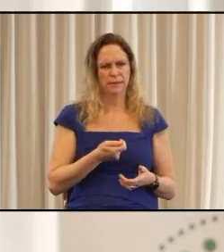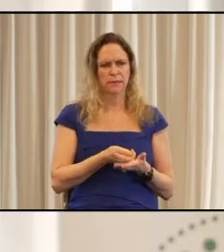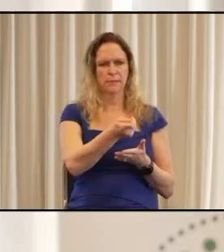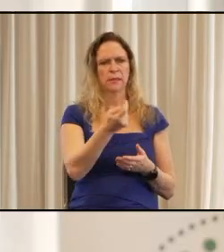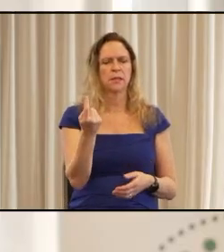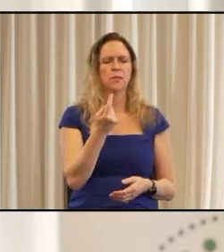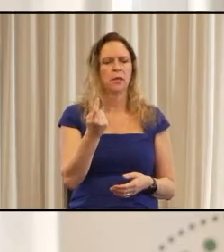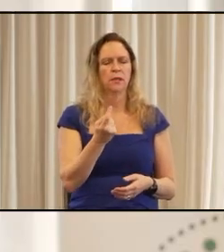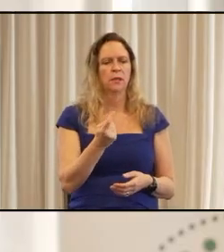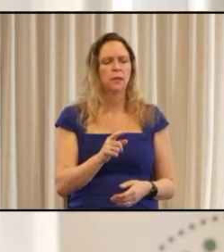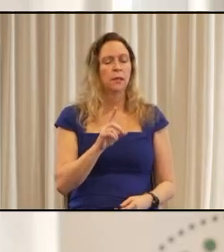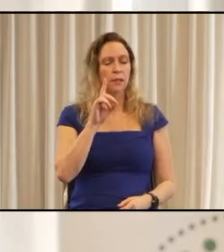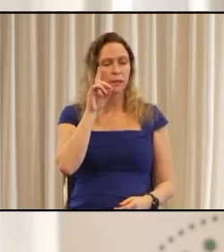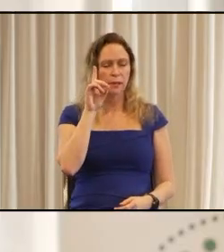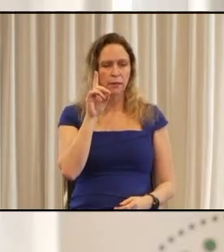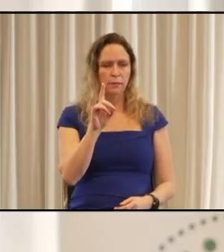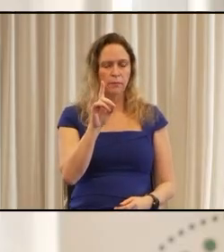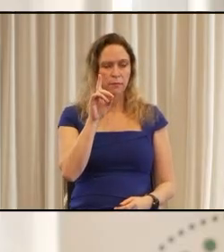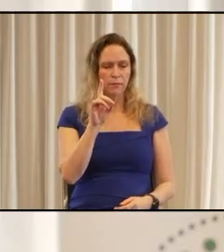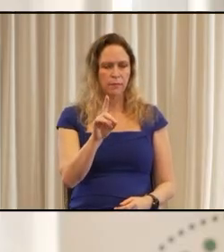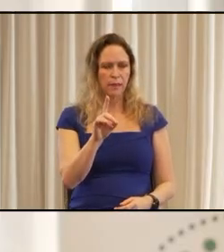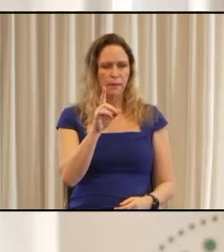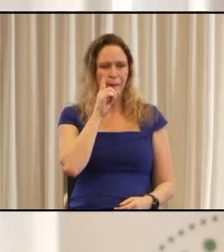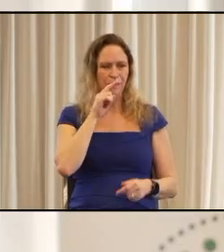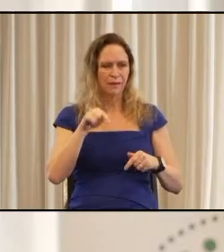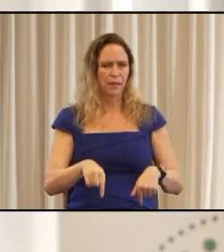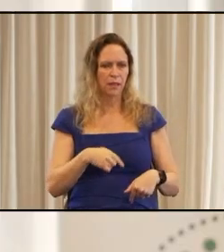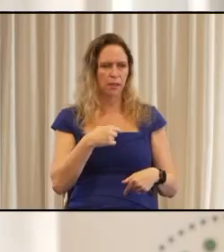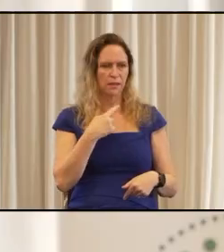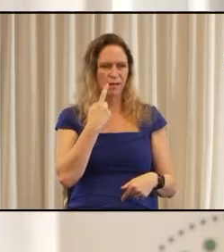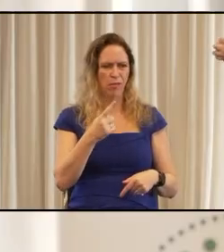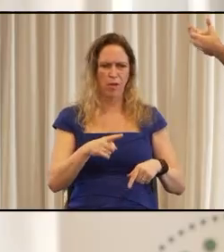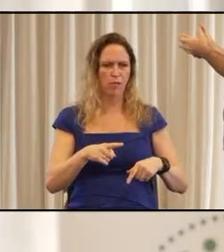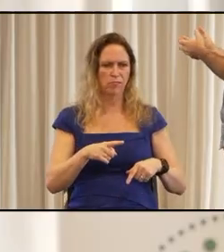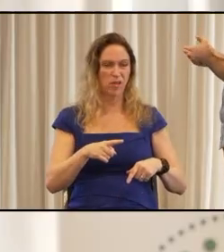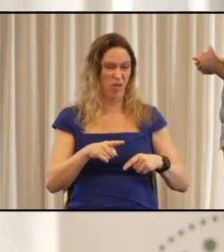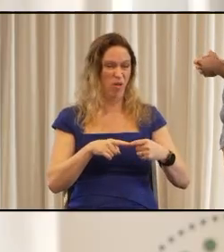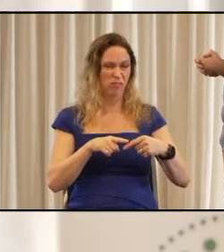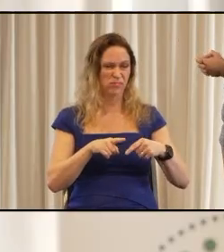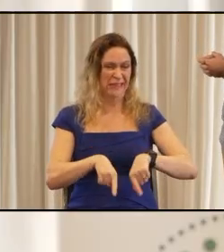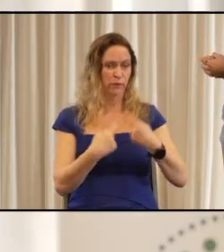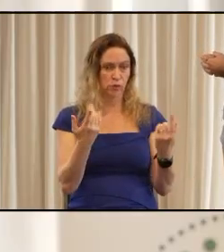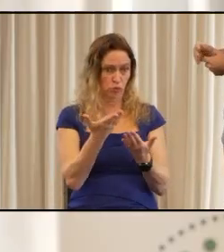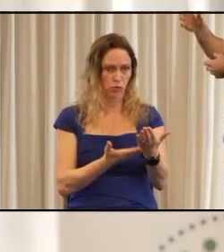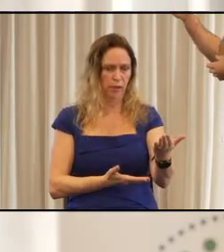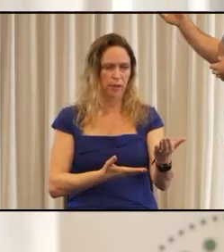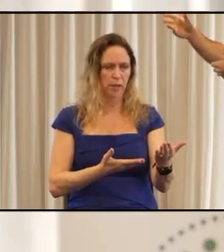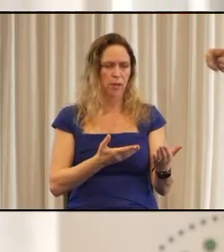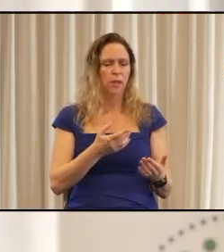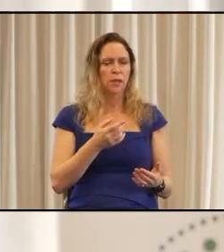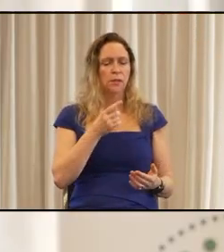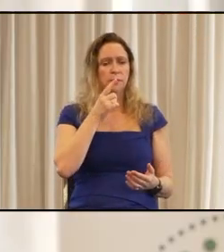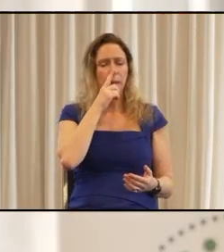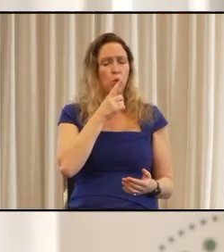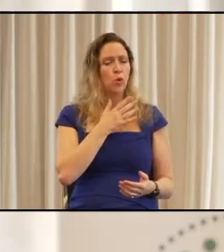But we've heard stories here that are in contrast. So for someone who loves to cook, there's the opportunity to meet the needs